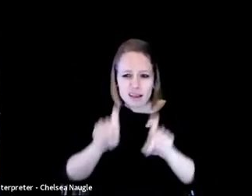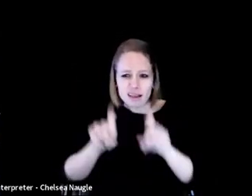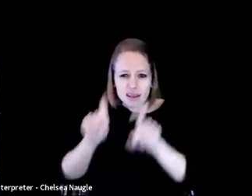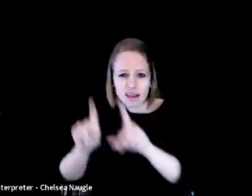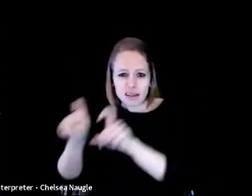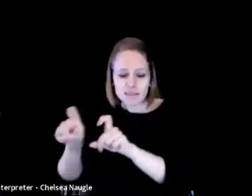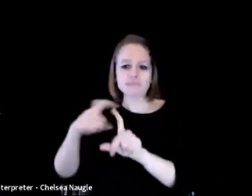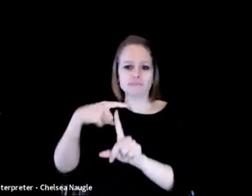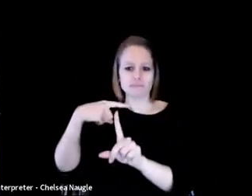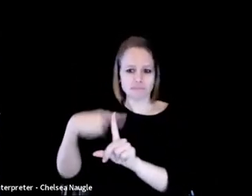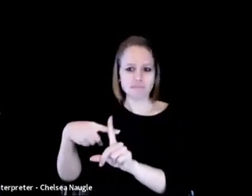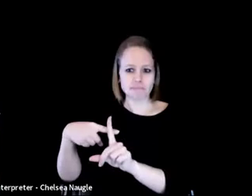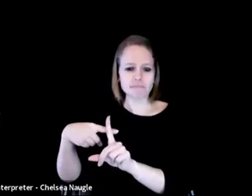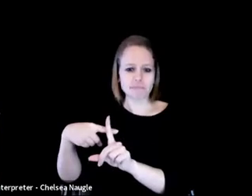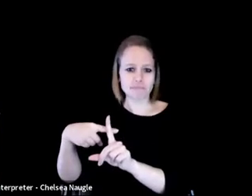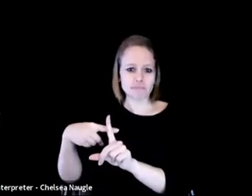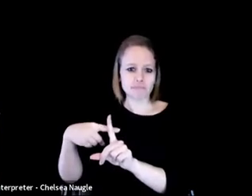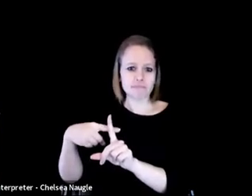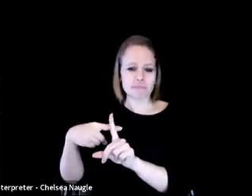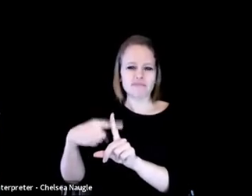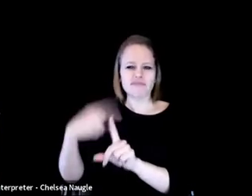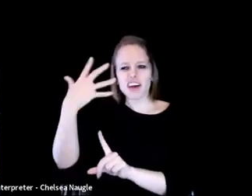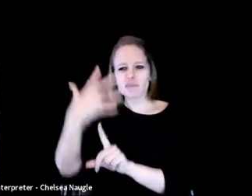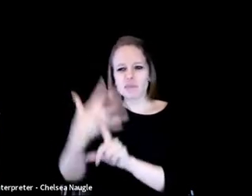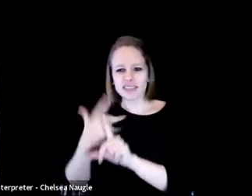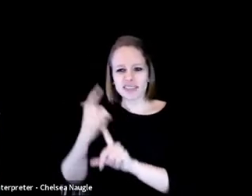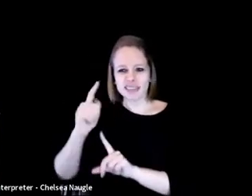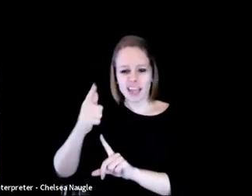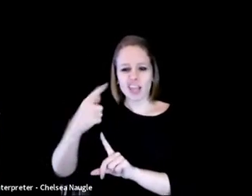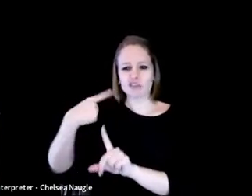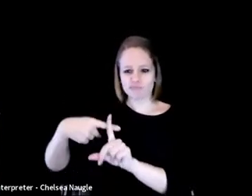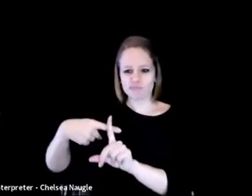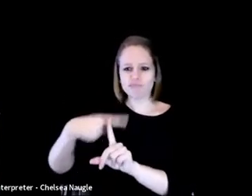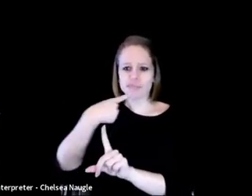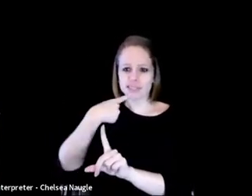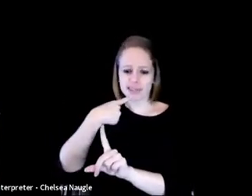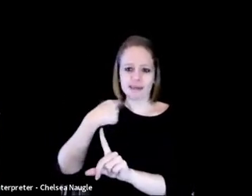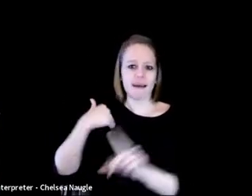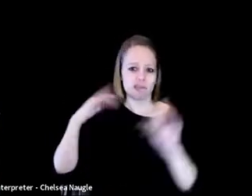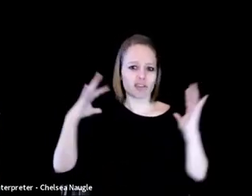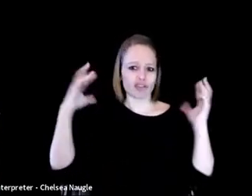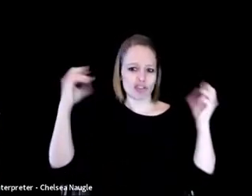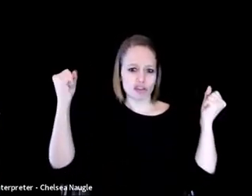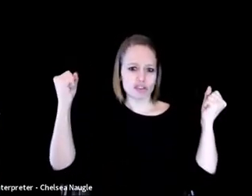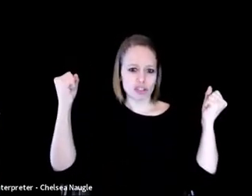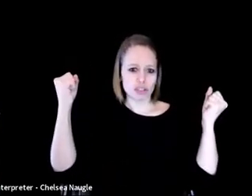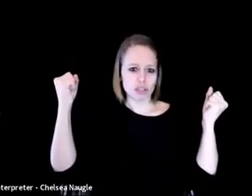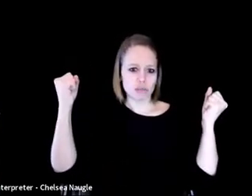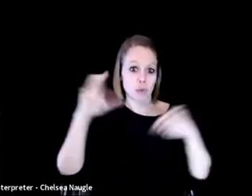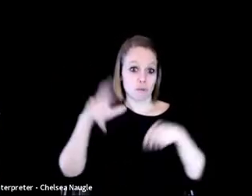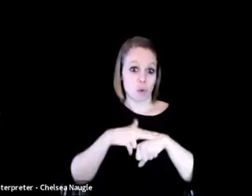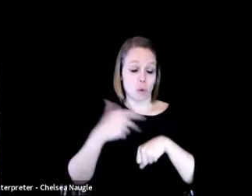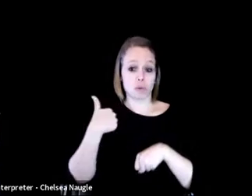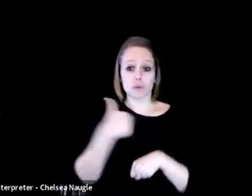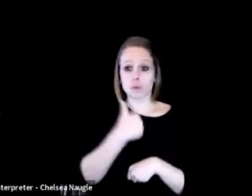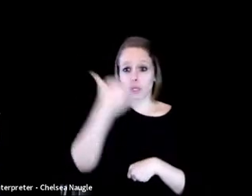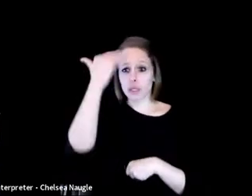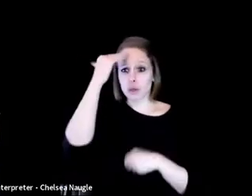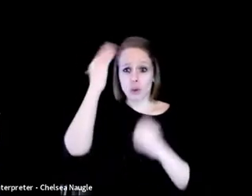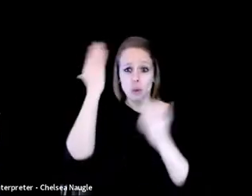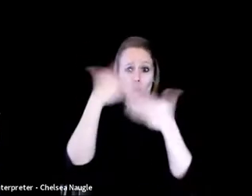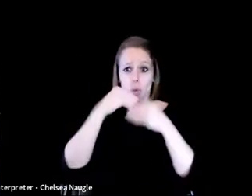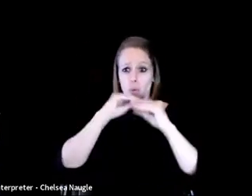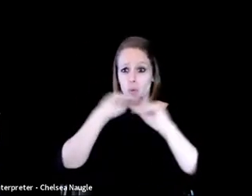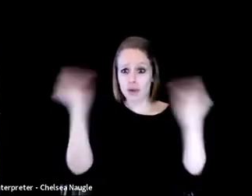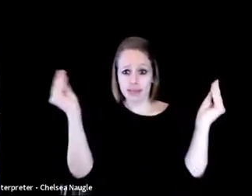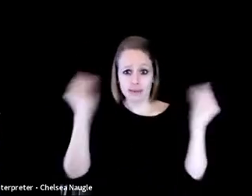back positive at about 5-6 months later that he had Char syndrome. Of course, we didn't know anything about Char syndrome. And